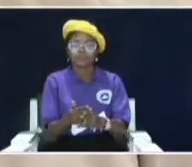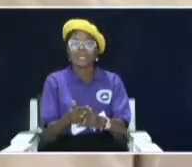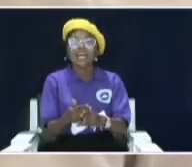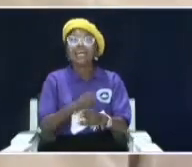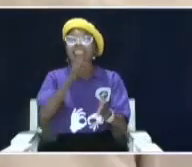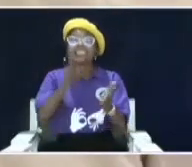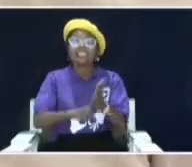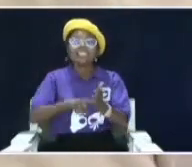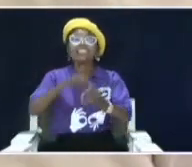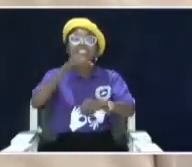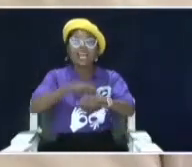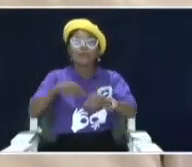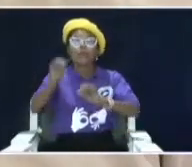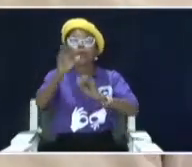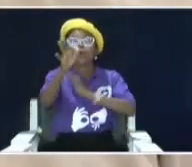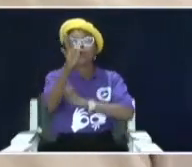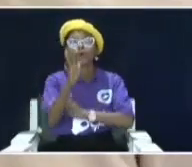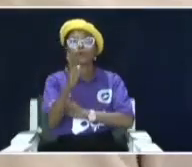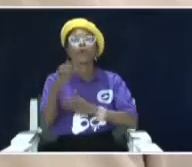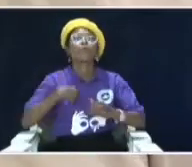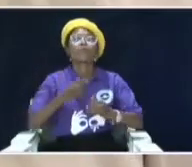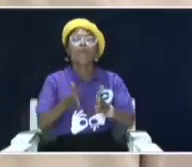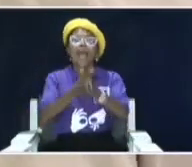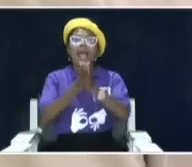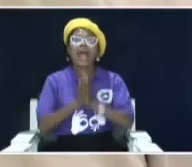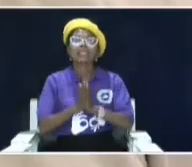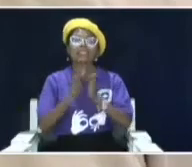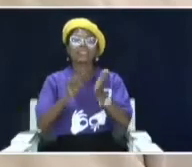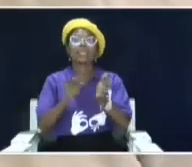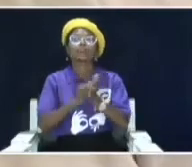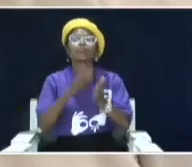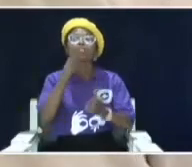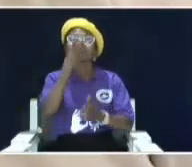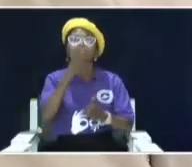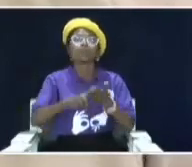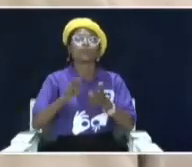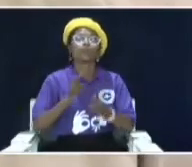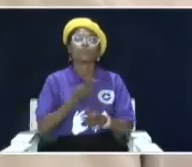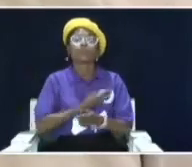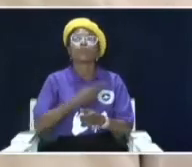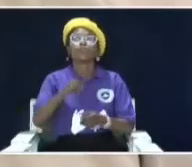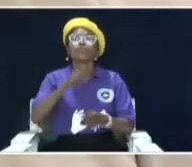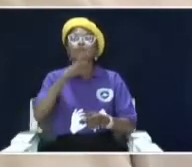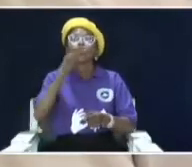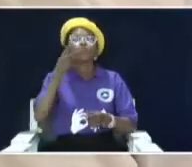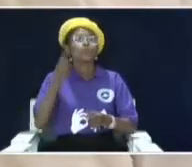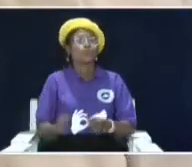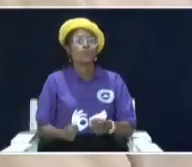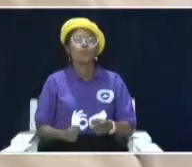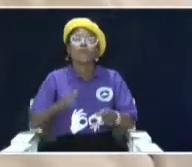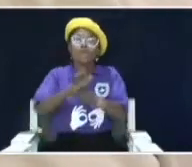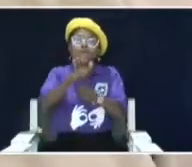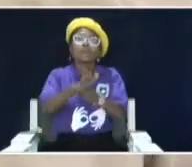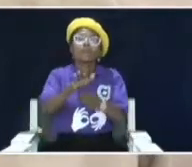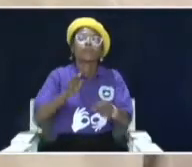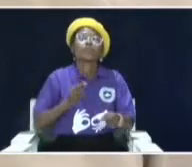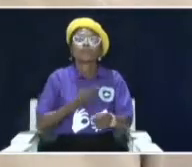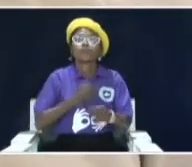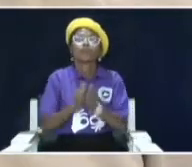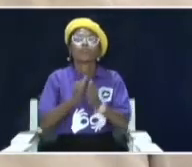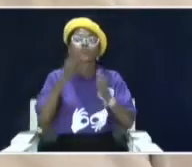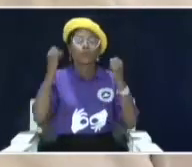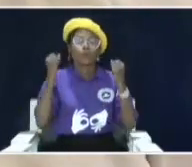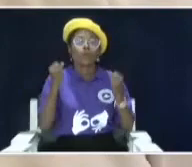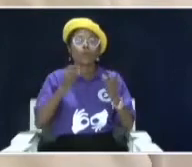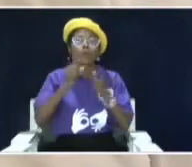This time, O God, we ask that, Lord, you will speak to us. You will nourish us in your word. You will empower